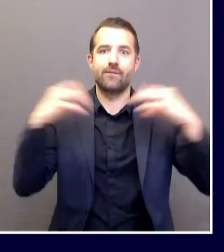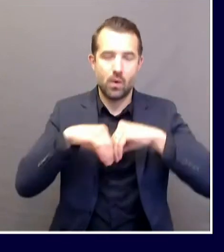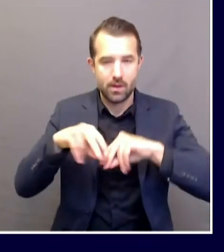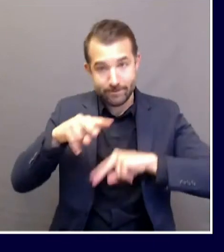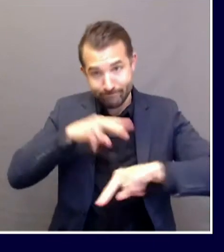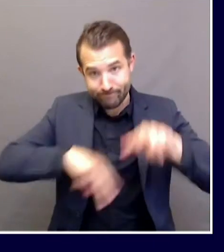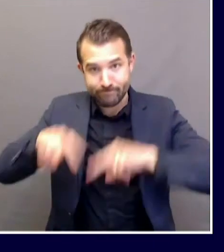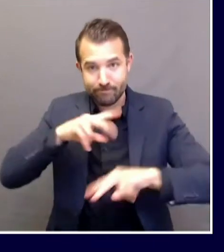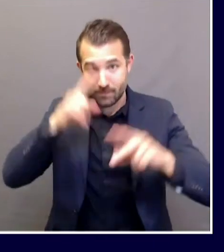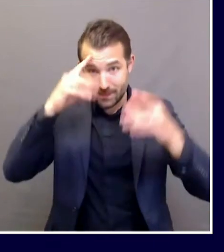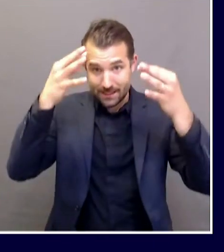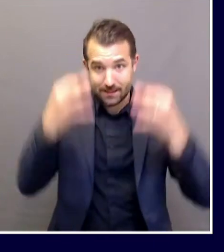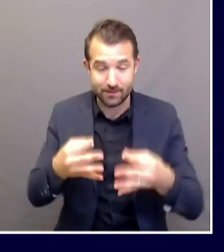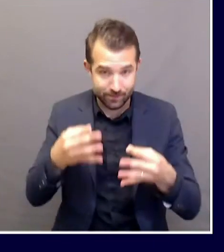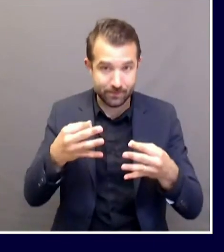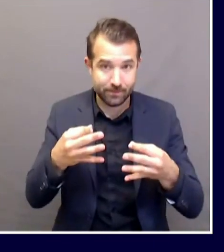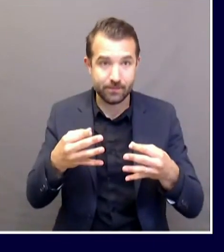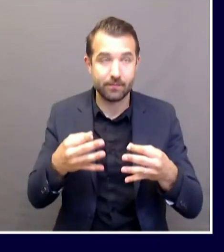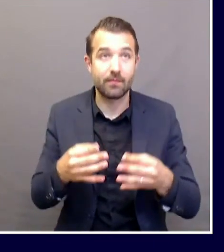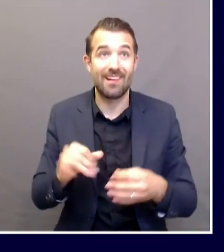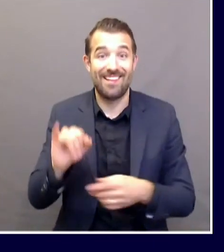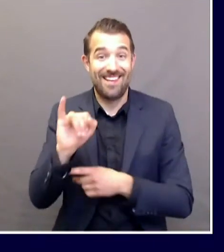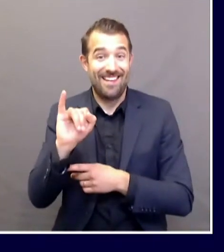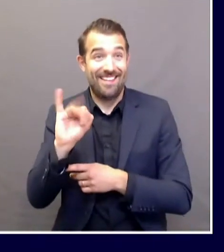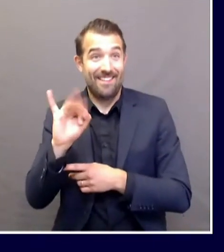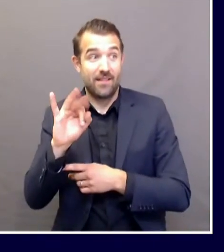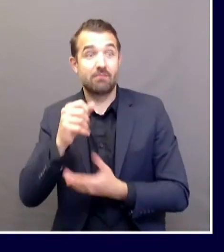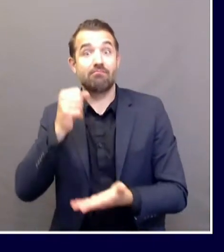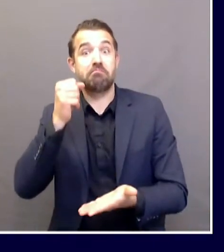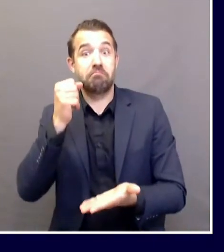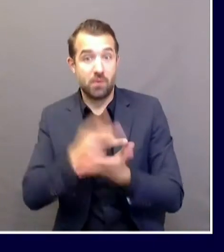back to J&J if they've got it on their shelves.